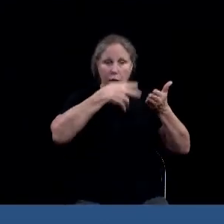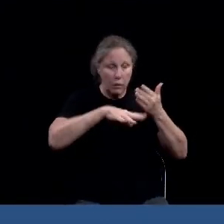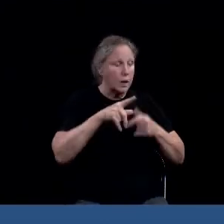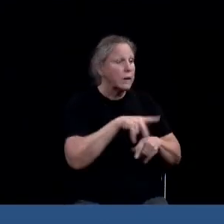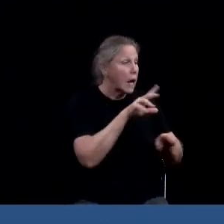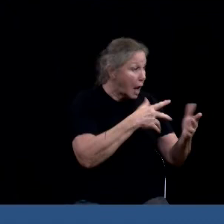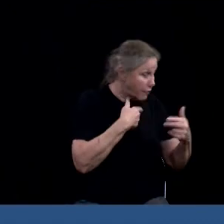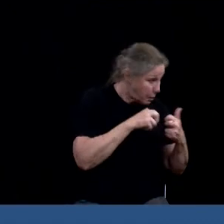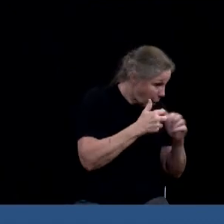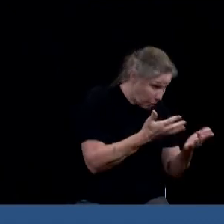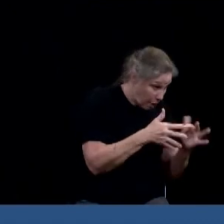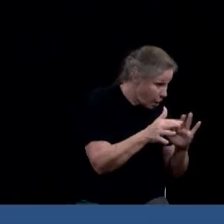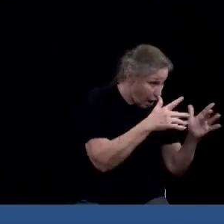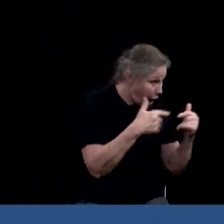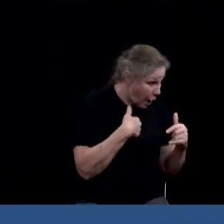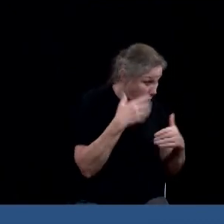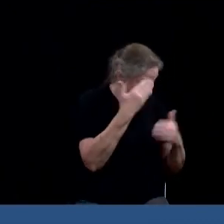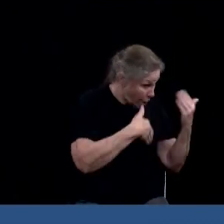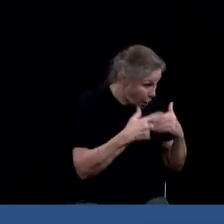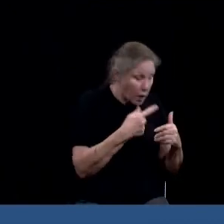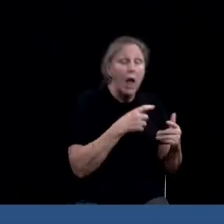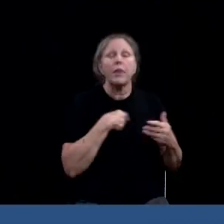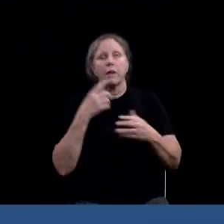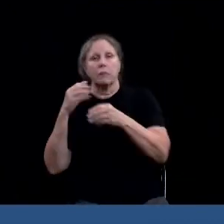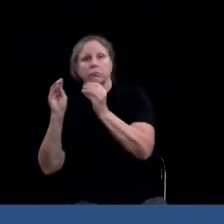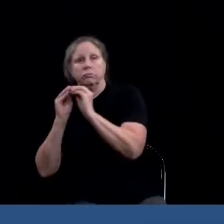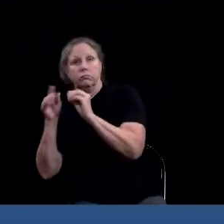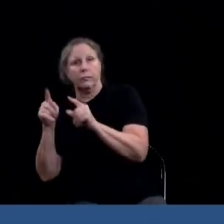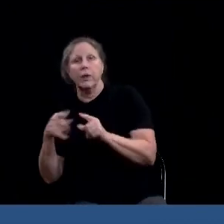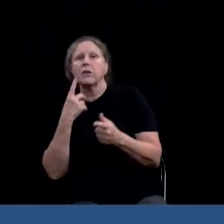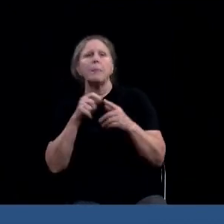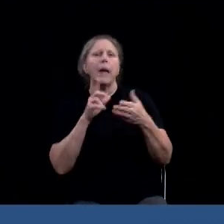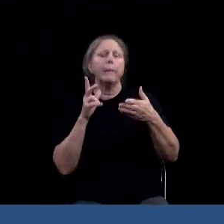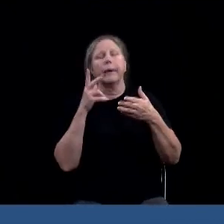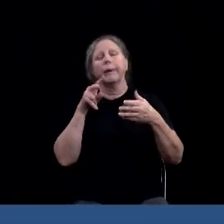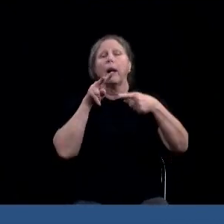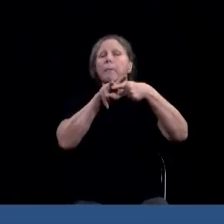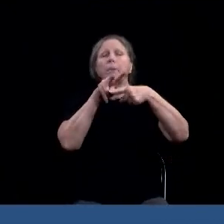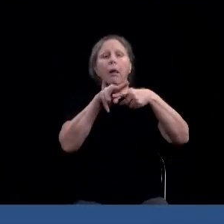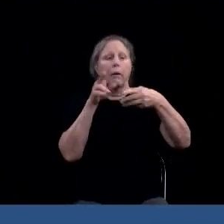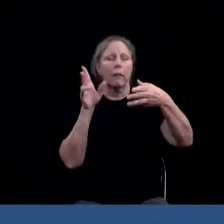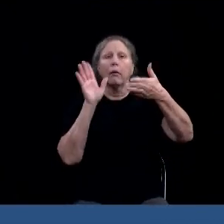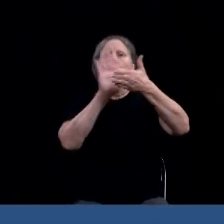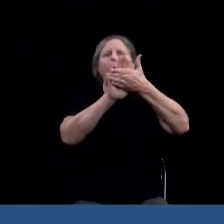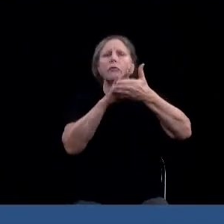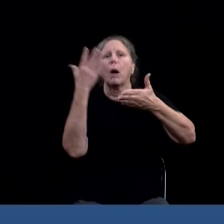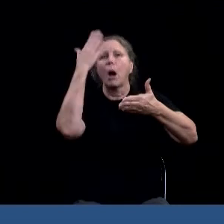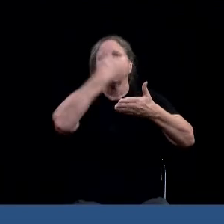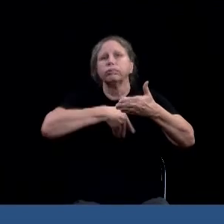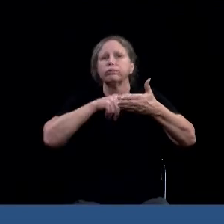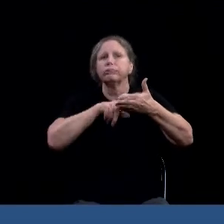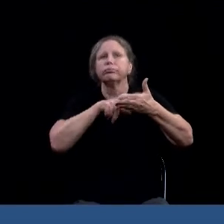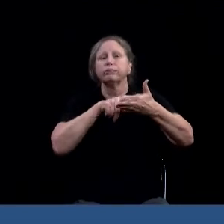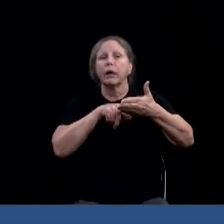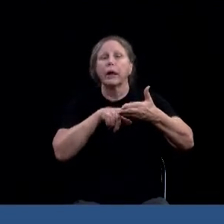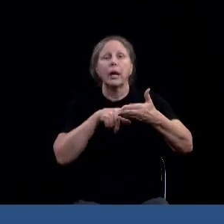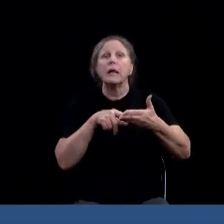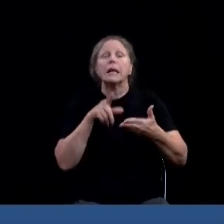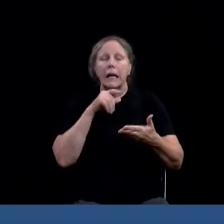the outlet cover or something like that, that it isn't that it hasn't been done. And so we get it addressed right